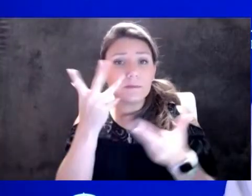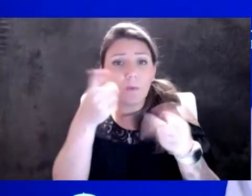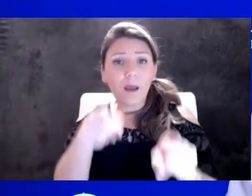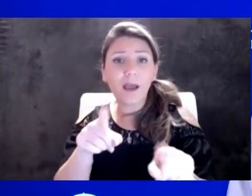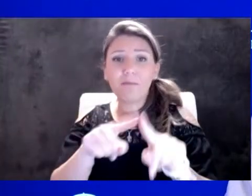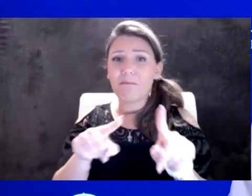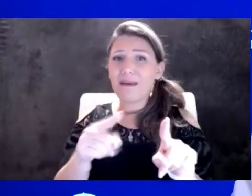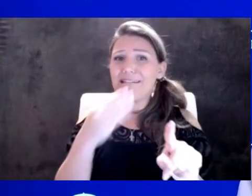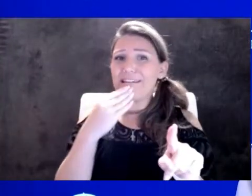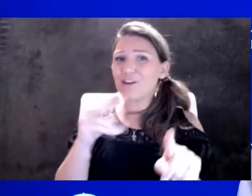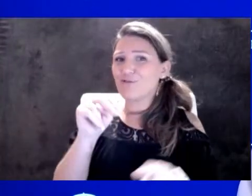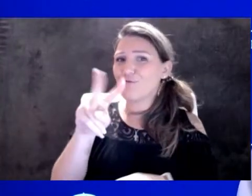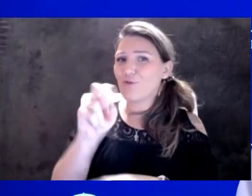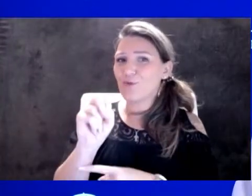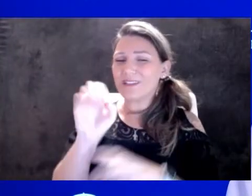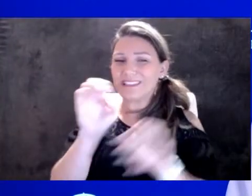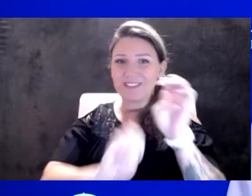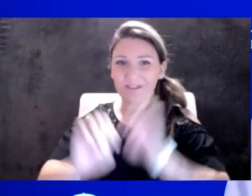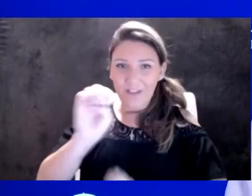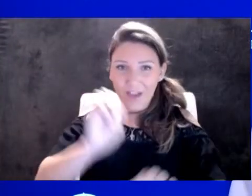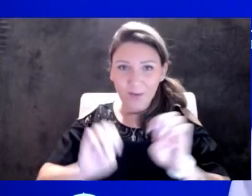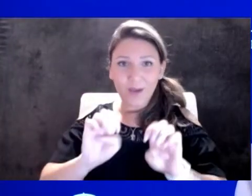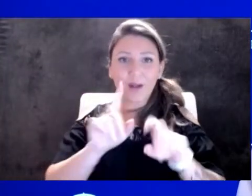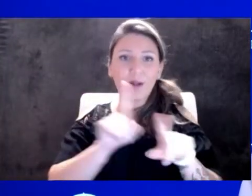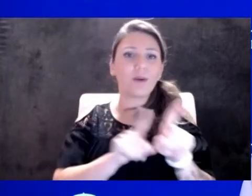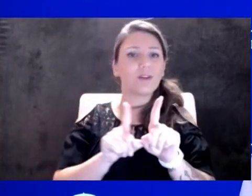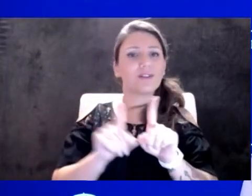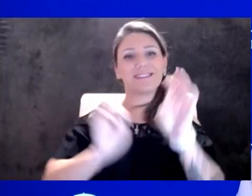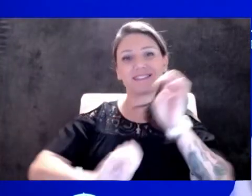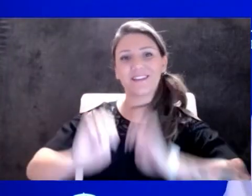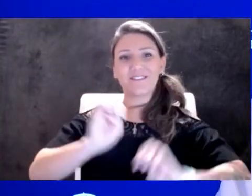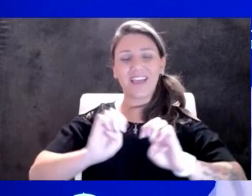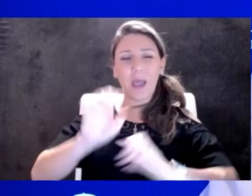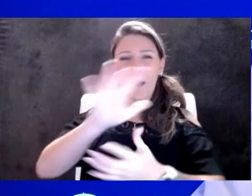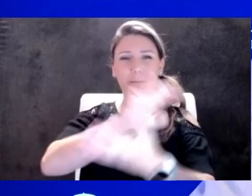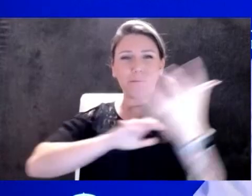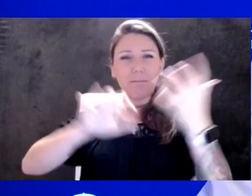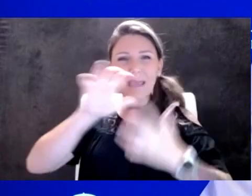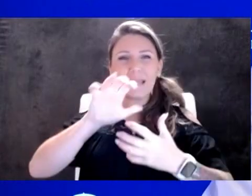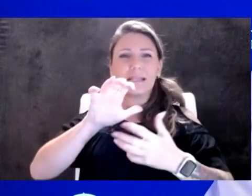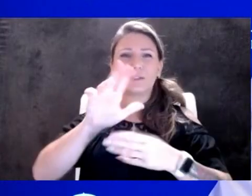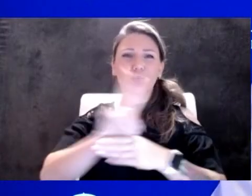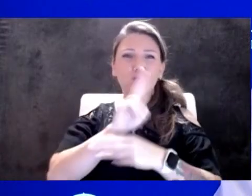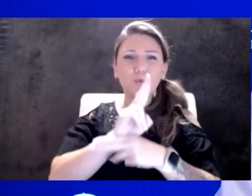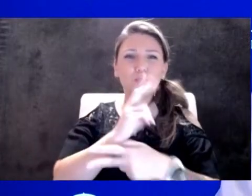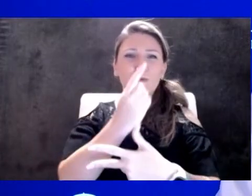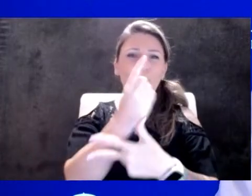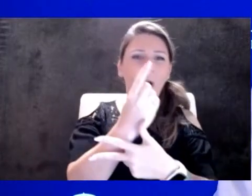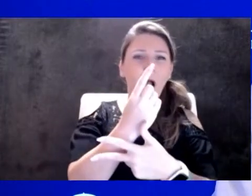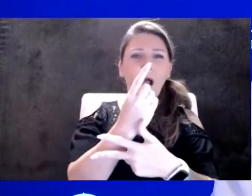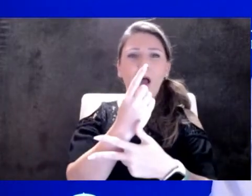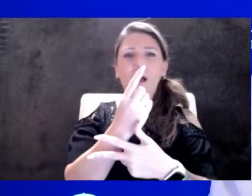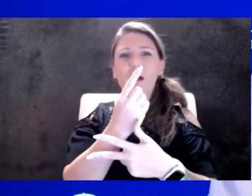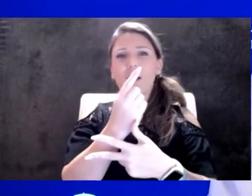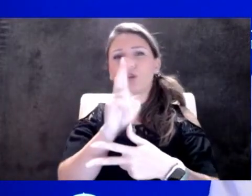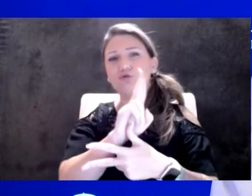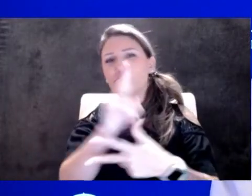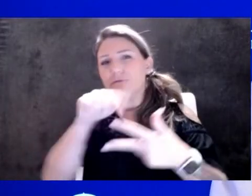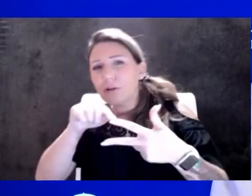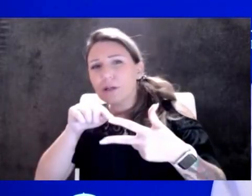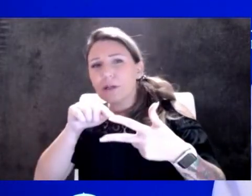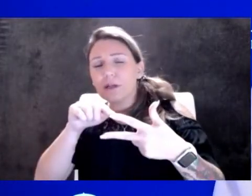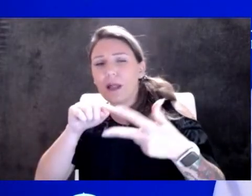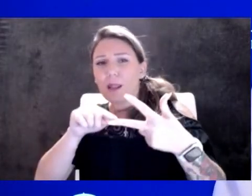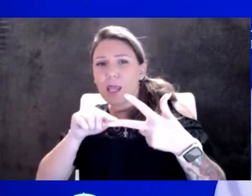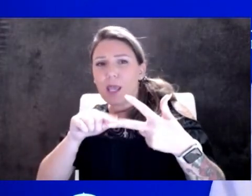are evaluating that. They're also evaluating mixed dosing, so using one vaccine from one